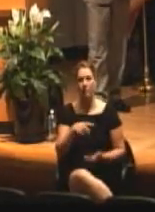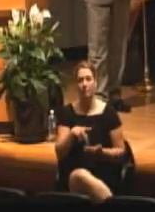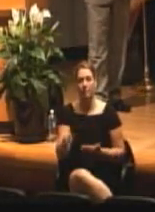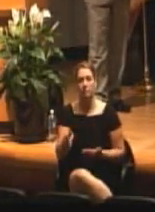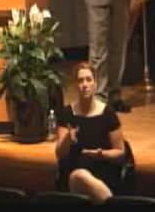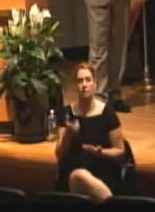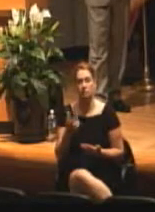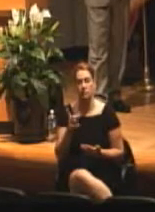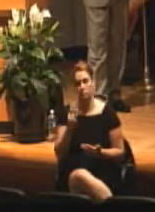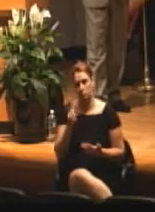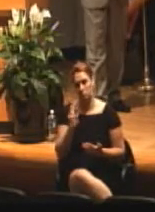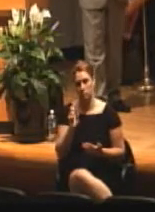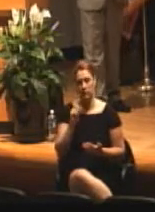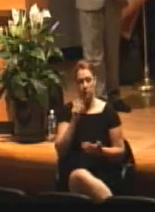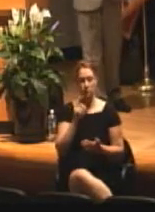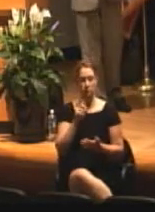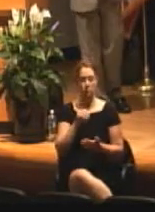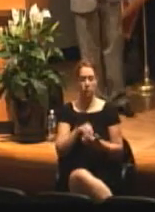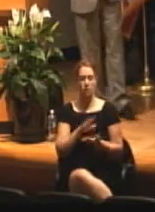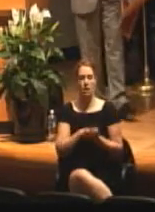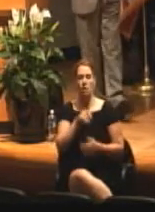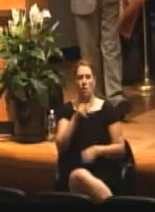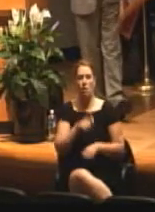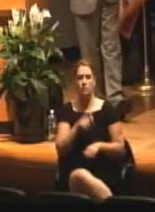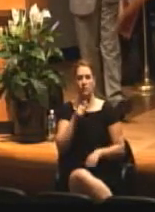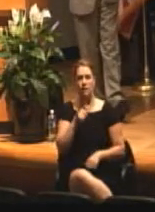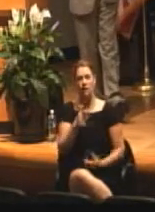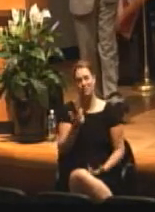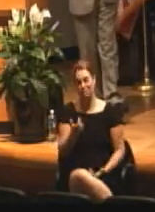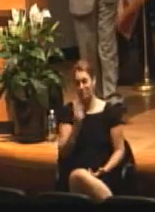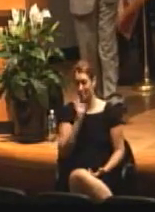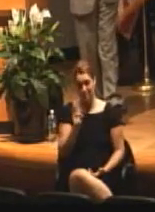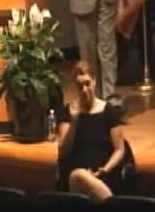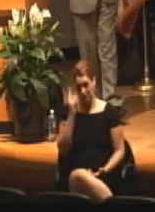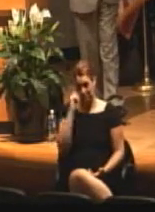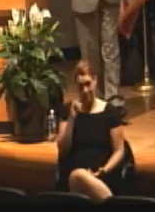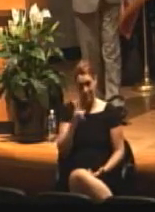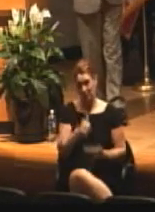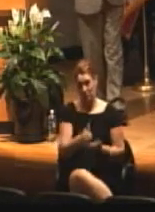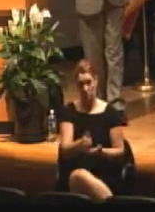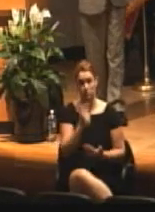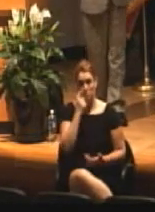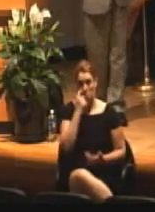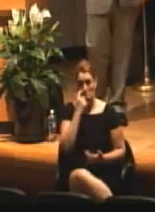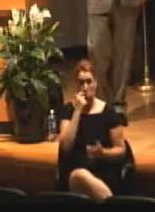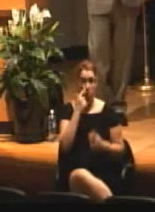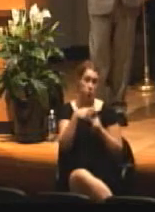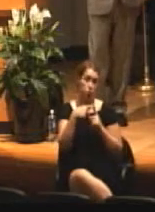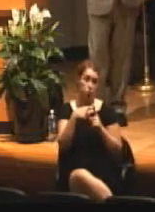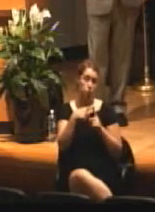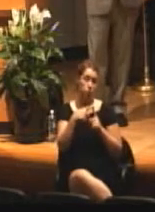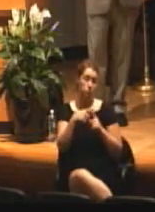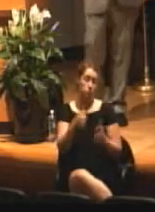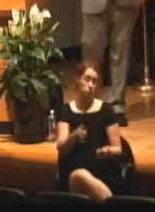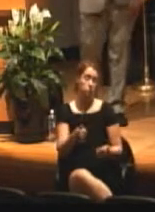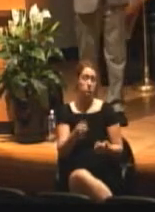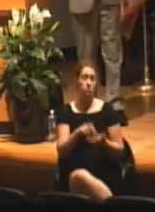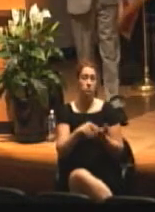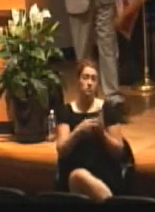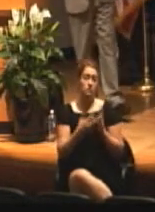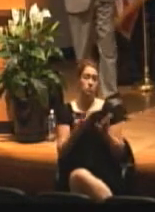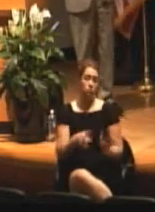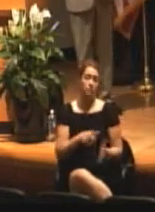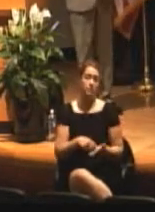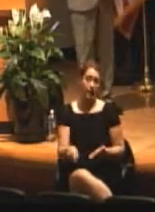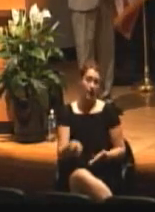it's paid on time. So I'm not sure it would make much difference at that point. It's good though, it makes a difference that it's being paid. So that's the most important piece, that